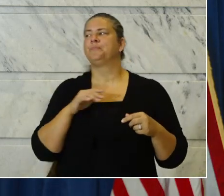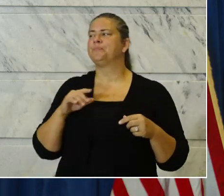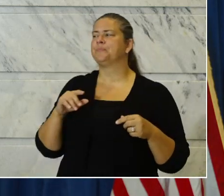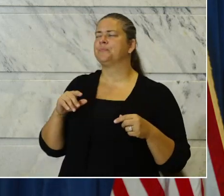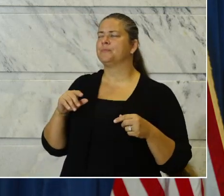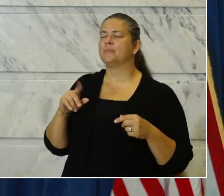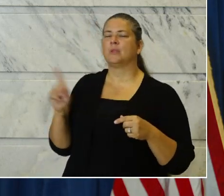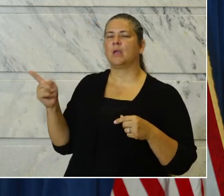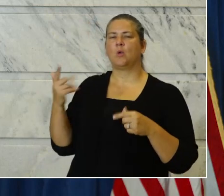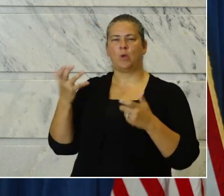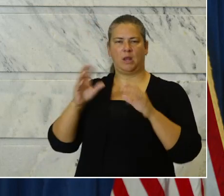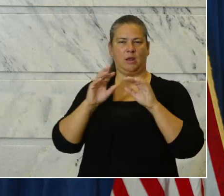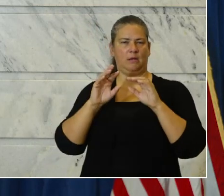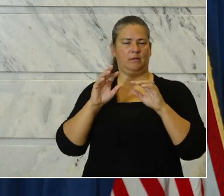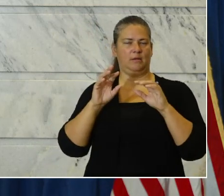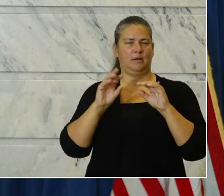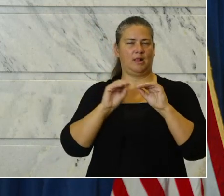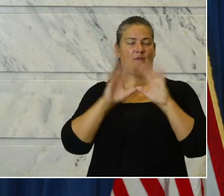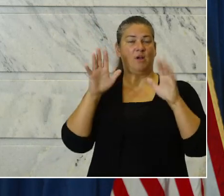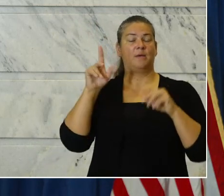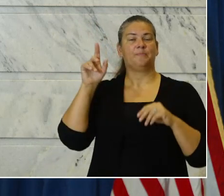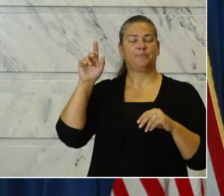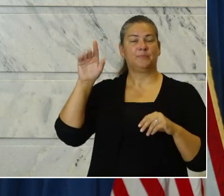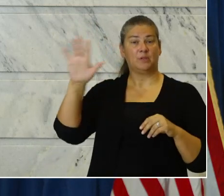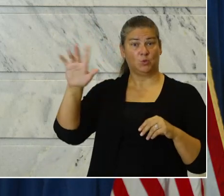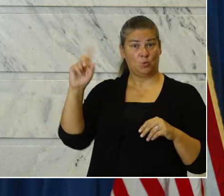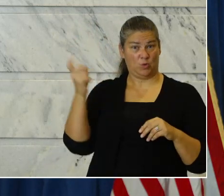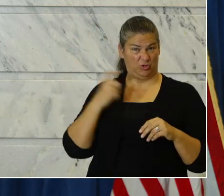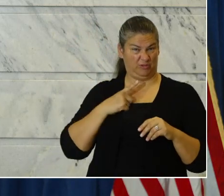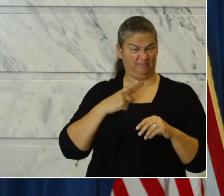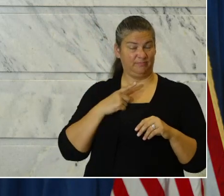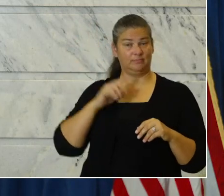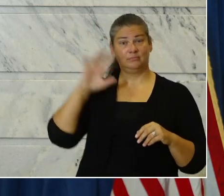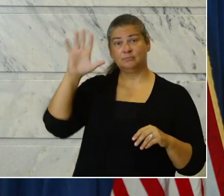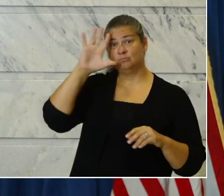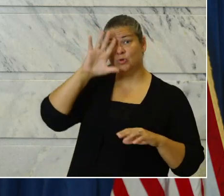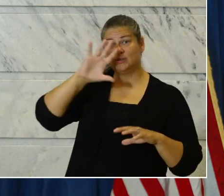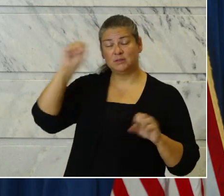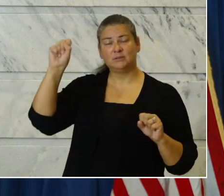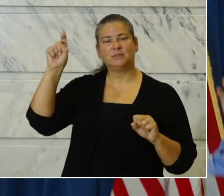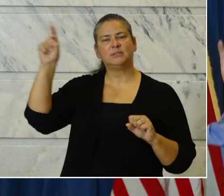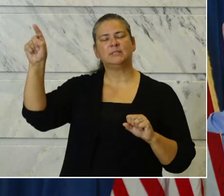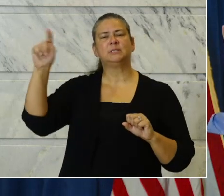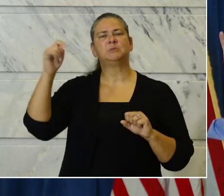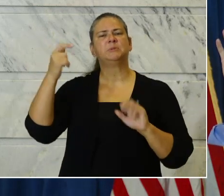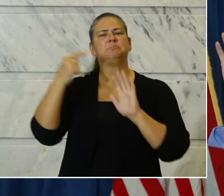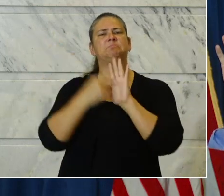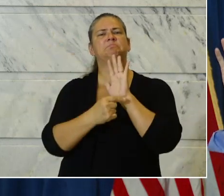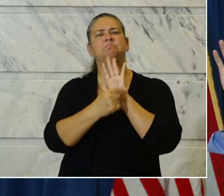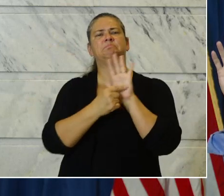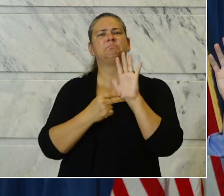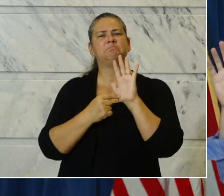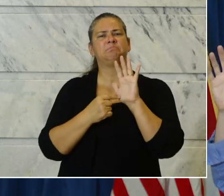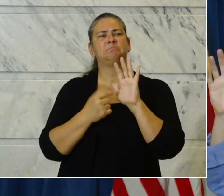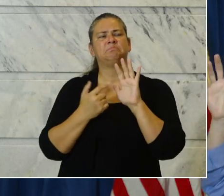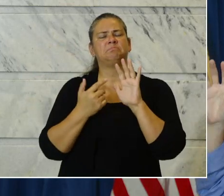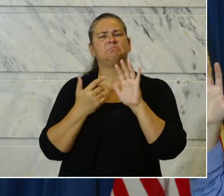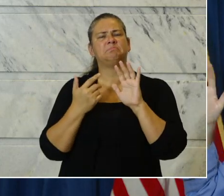is, the president's been critical of the increase in